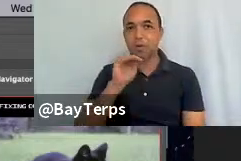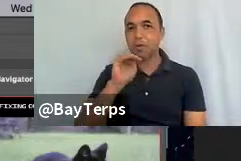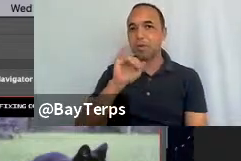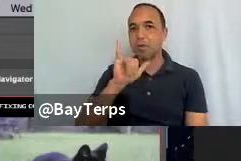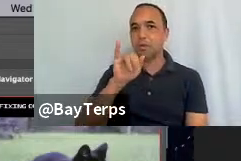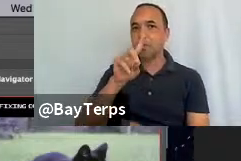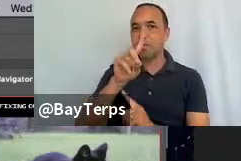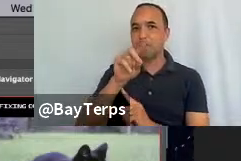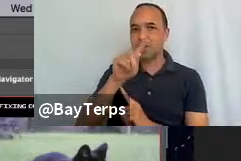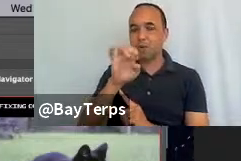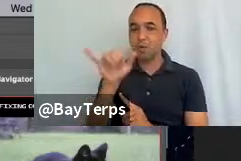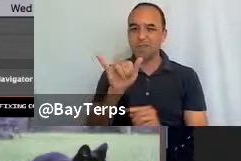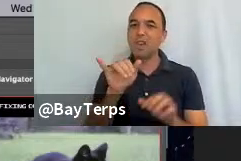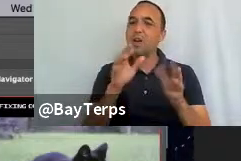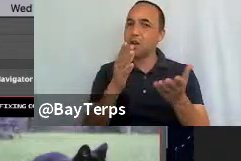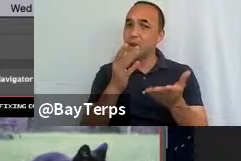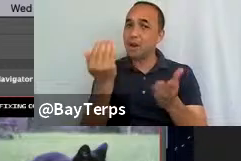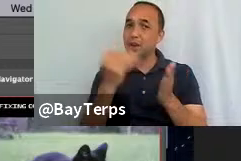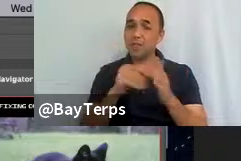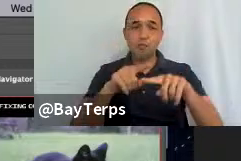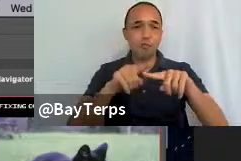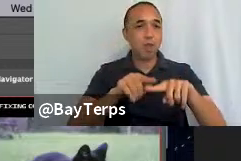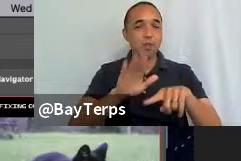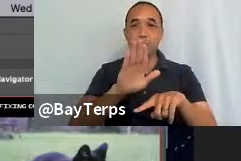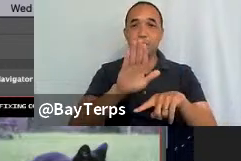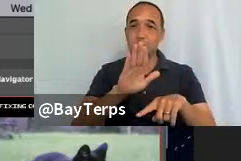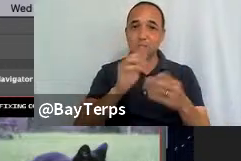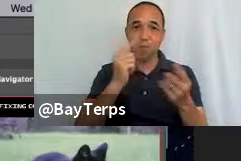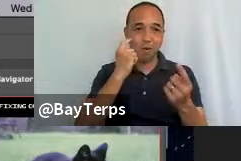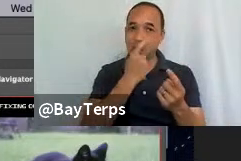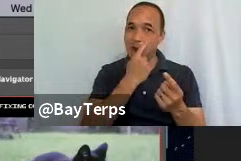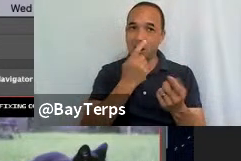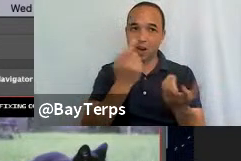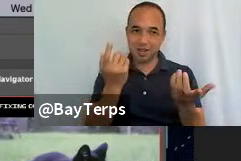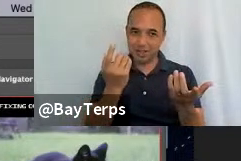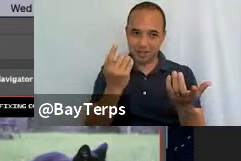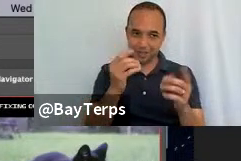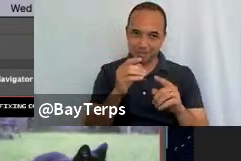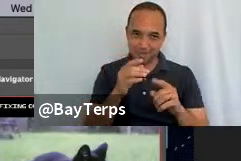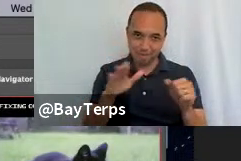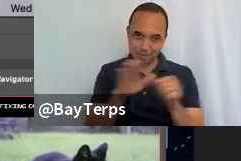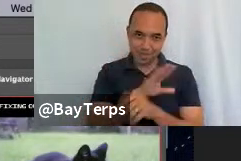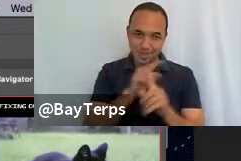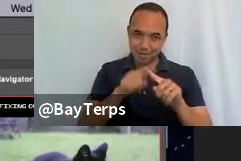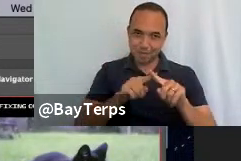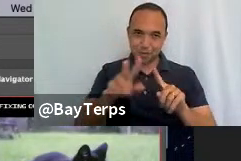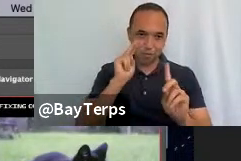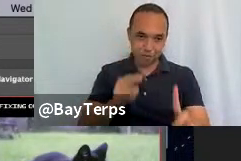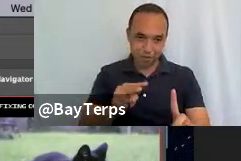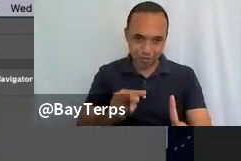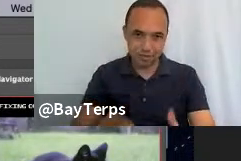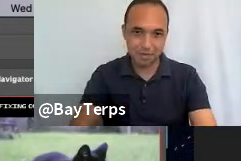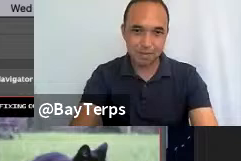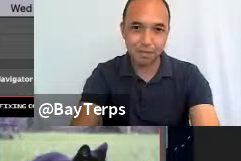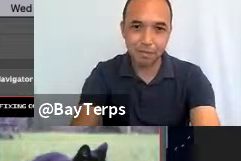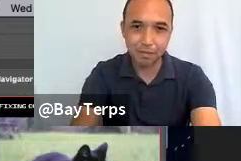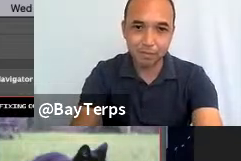very visual, all completely subjective to the user.